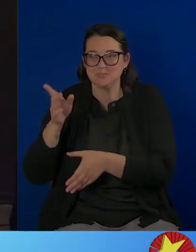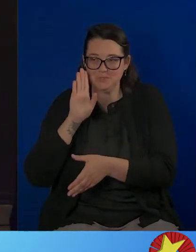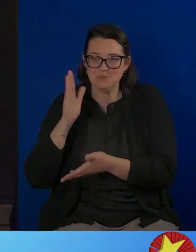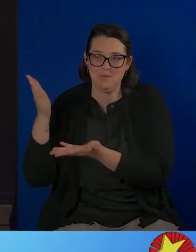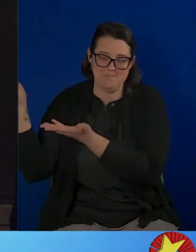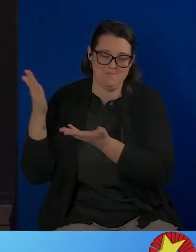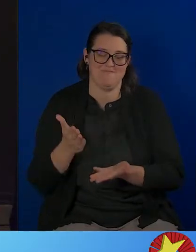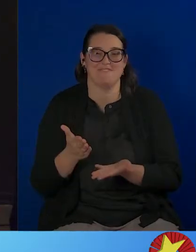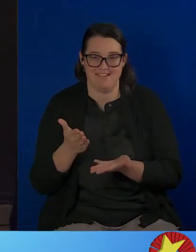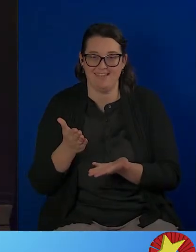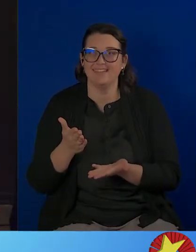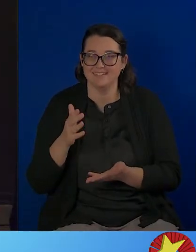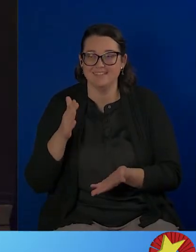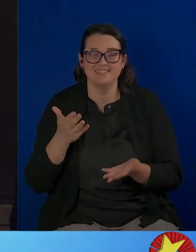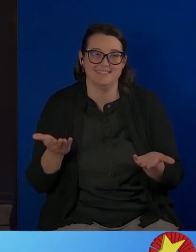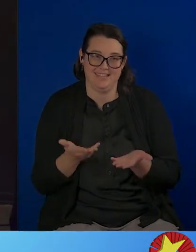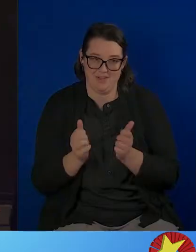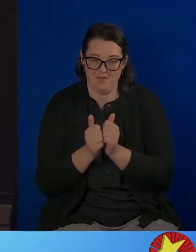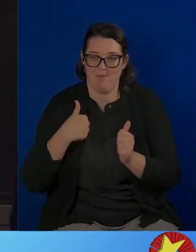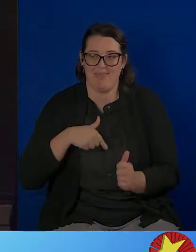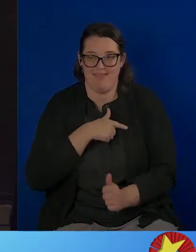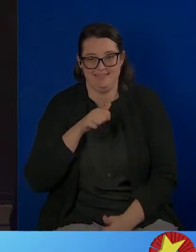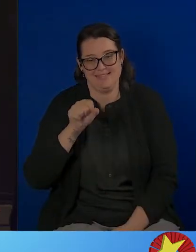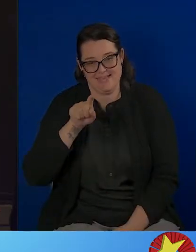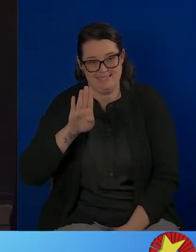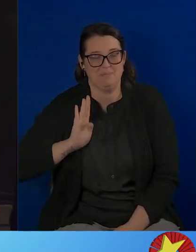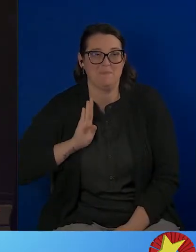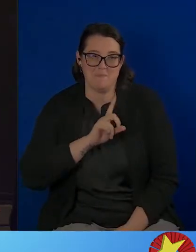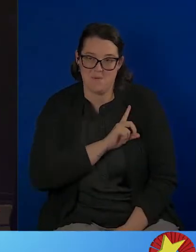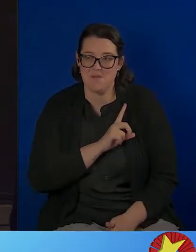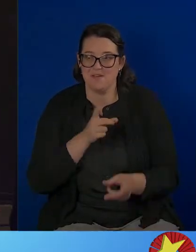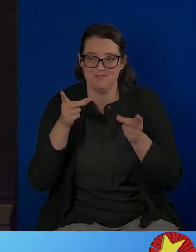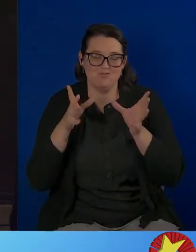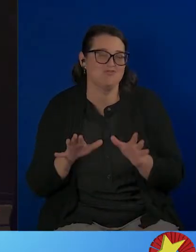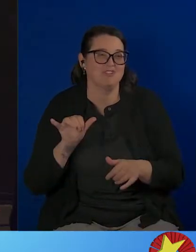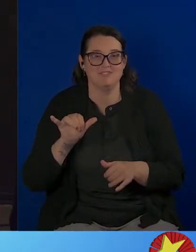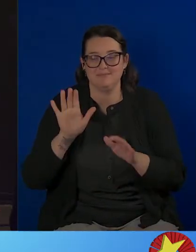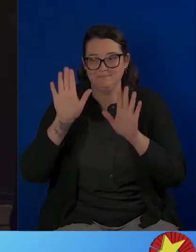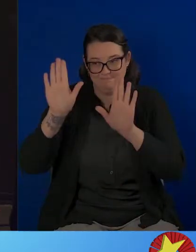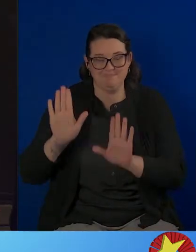the ASDB Board of Directors. That is really outstanding.